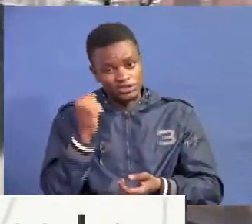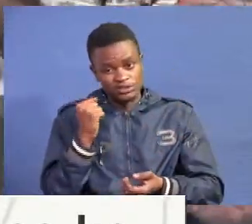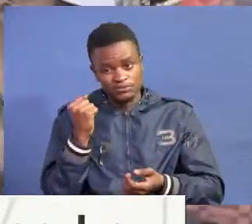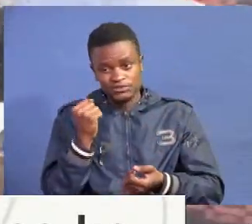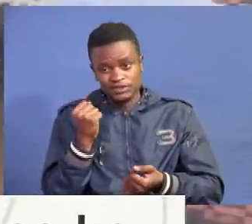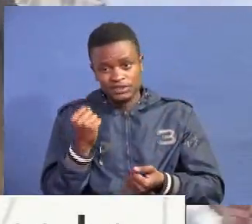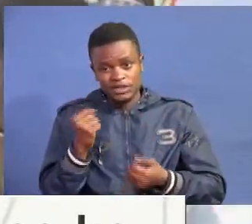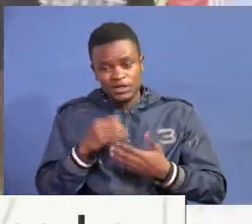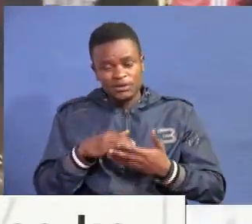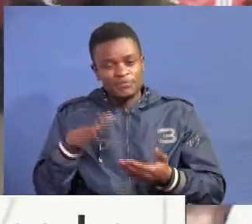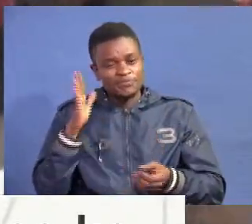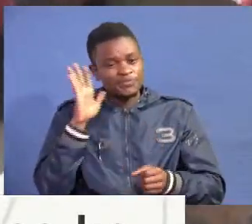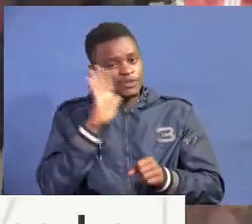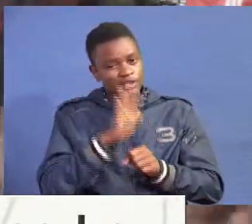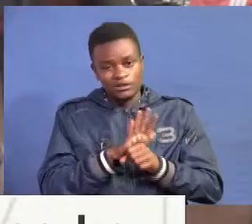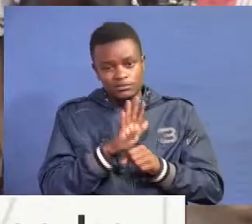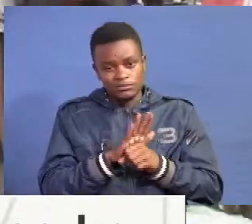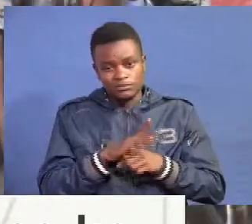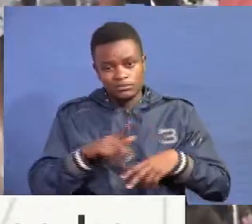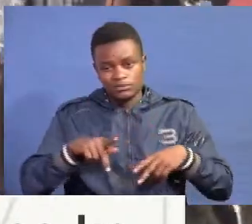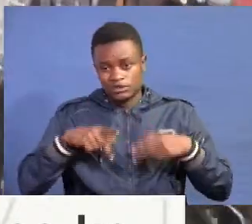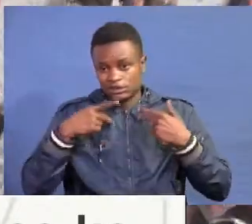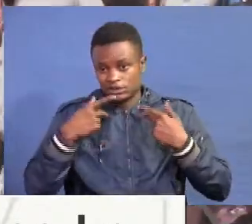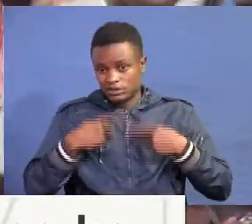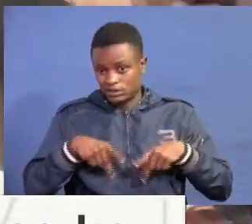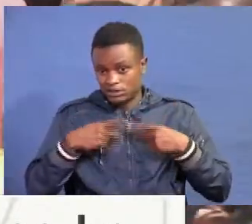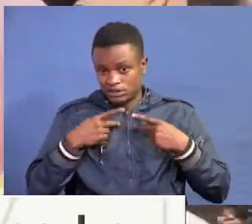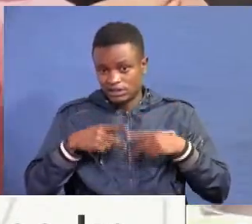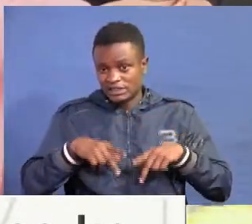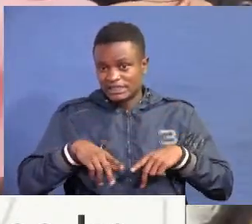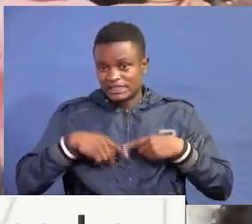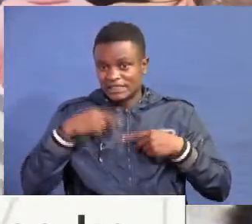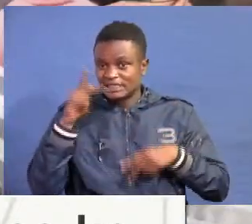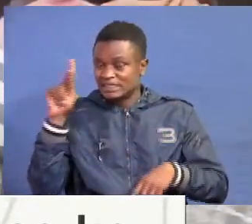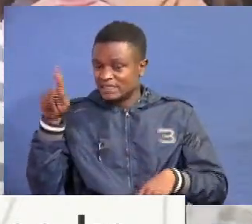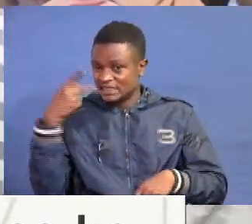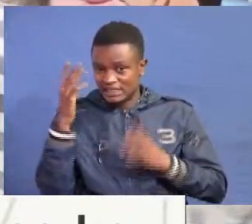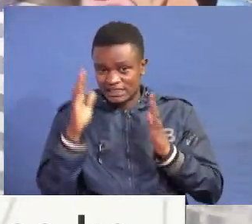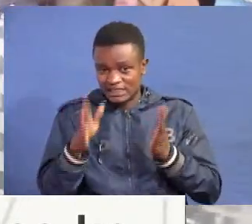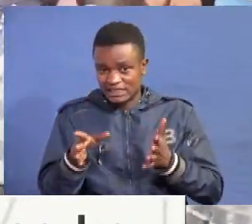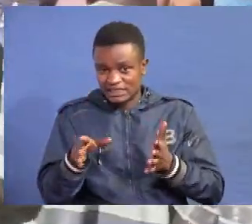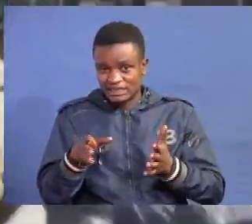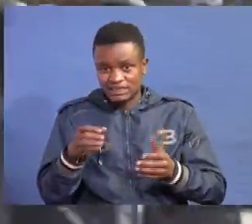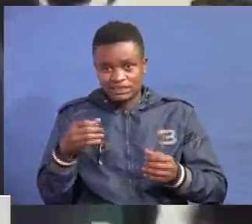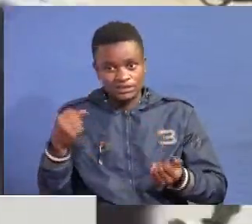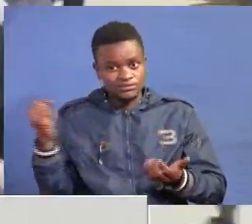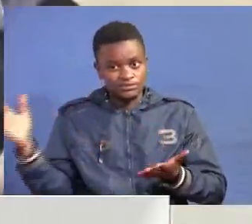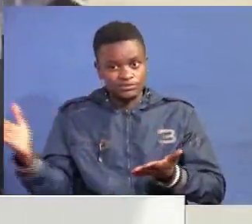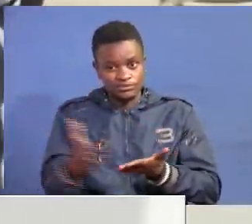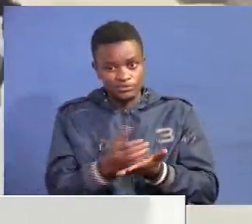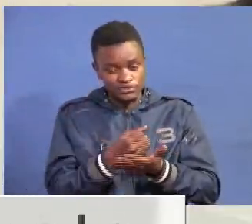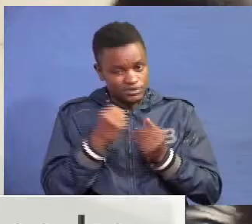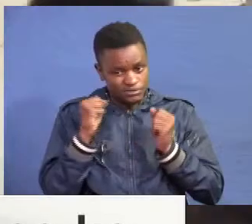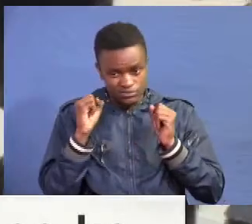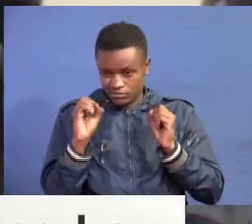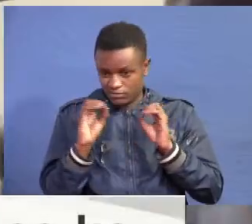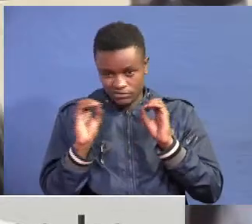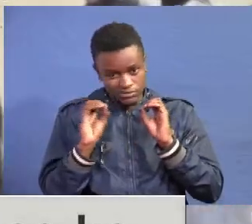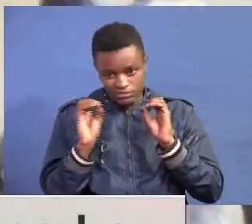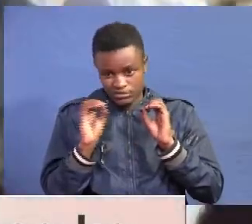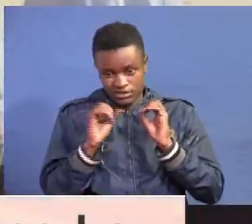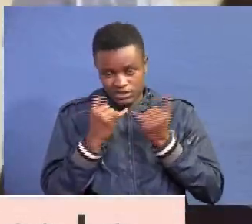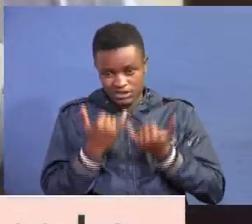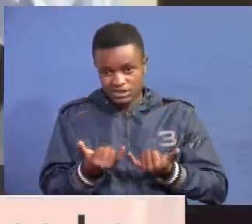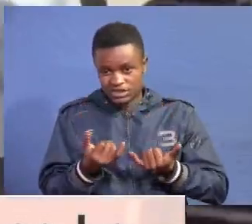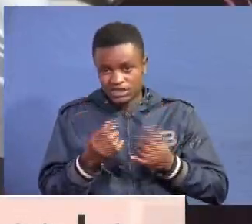remain unemployed due to these systemic issues. Salasia also accused senior politicians, both in government and the opposition,